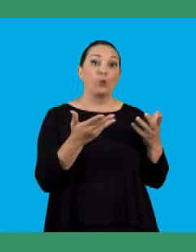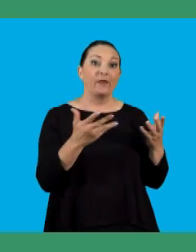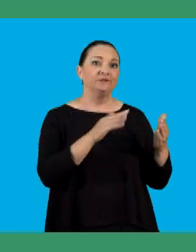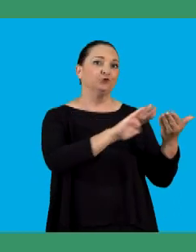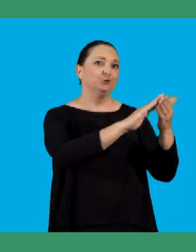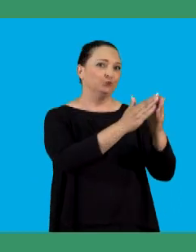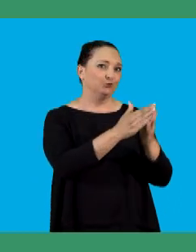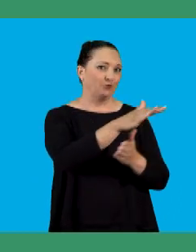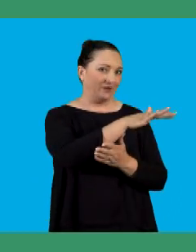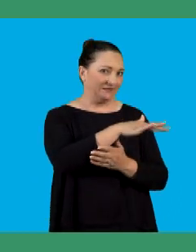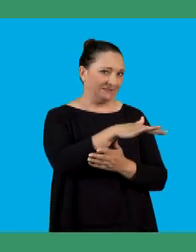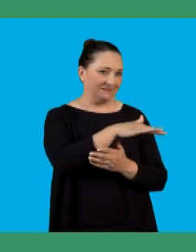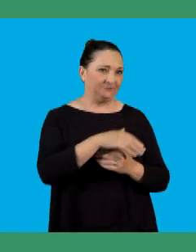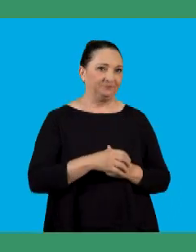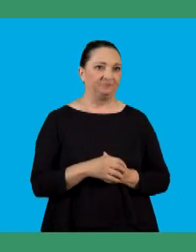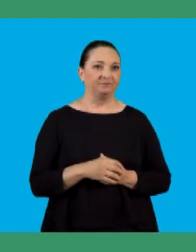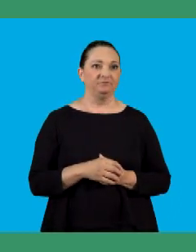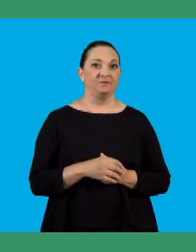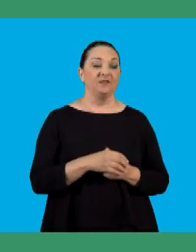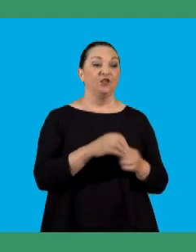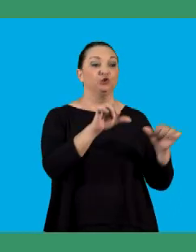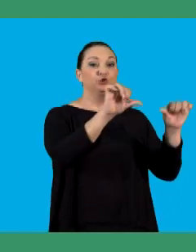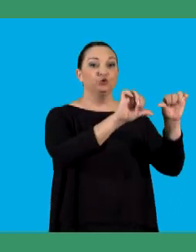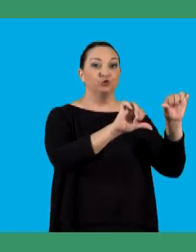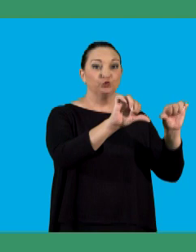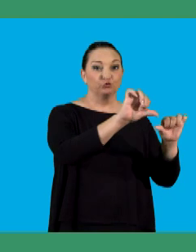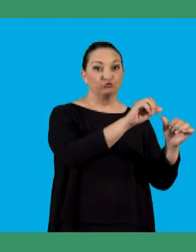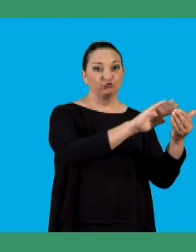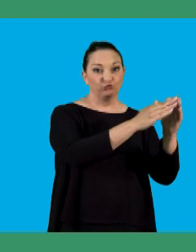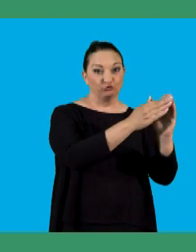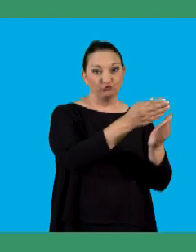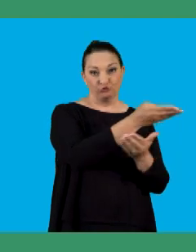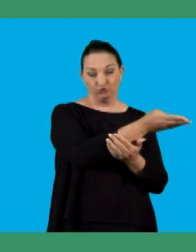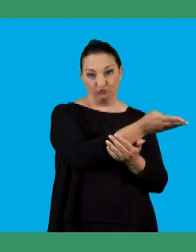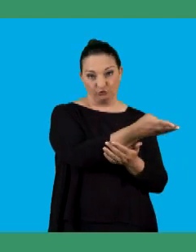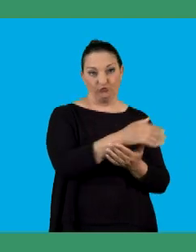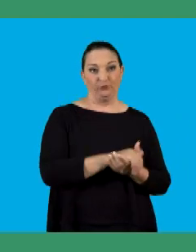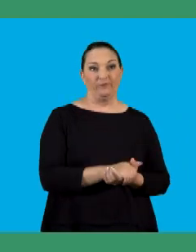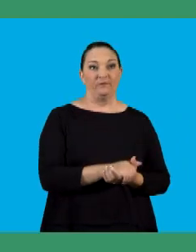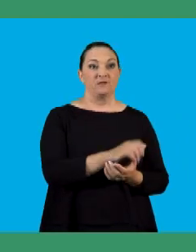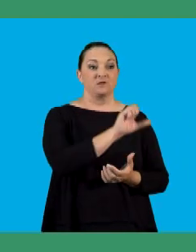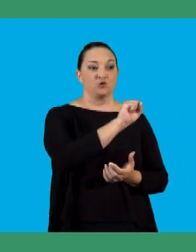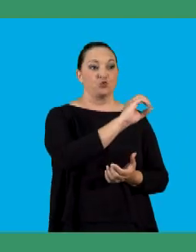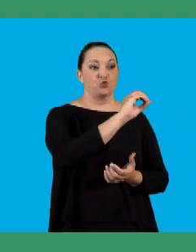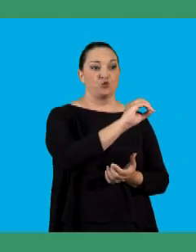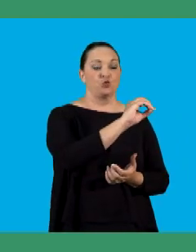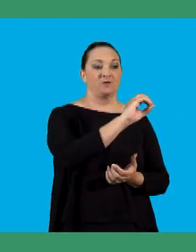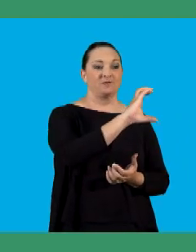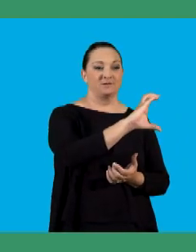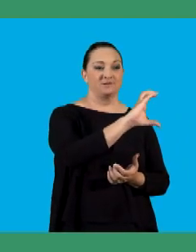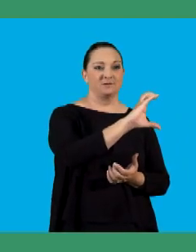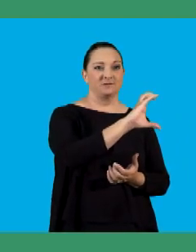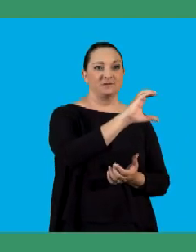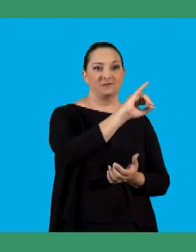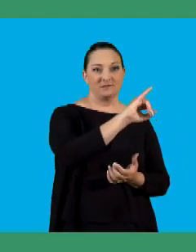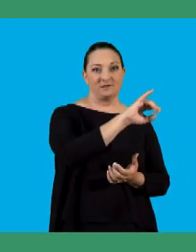society. Now you will see that I am highlighting the most important point here. When we are behaving